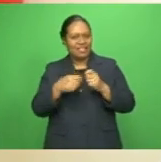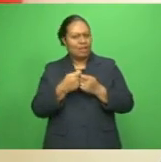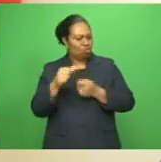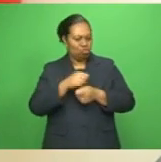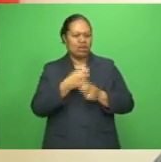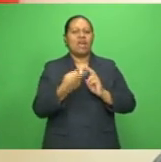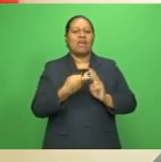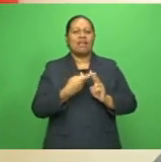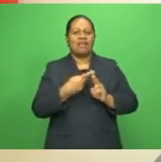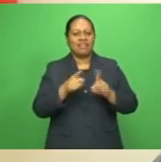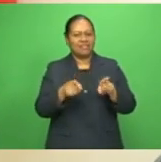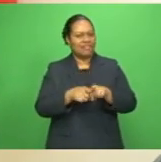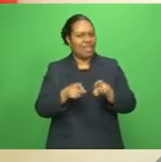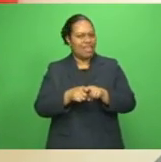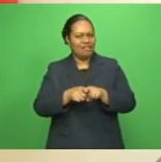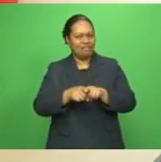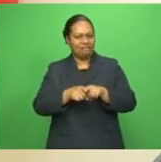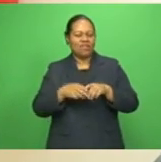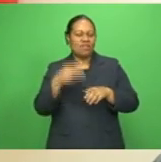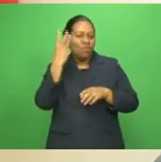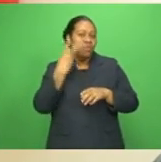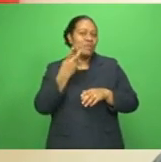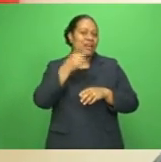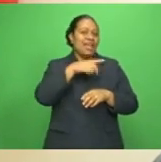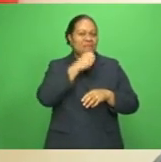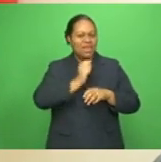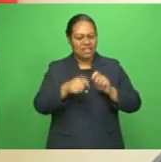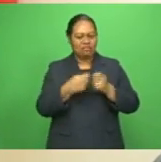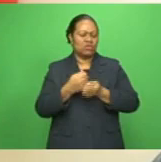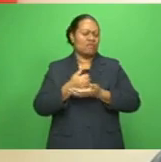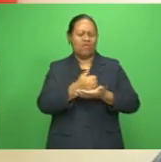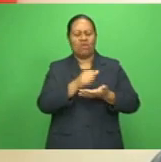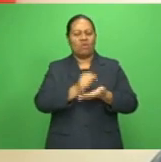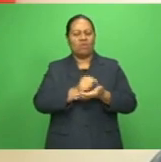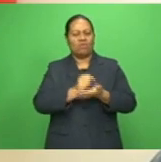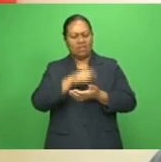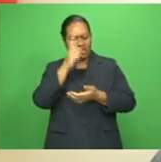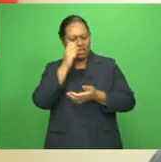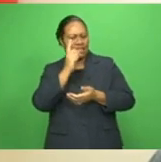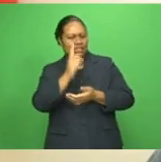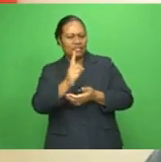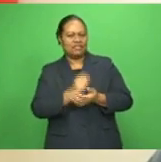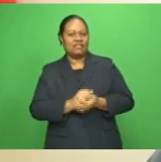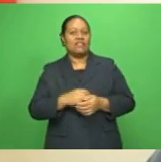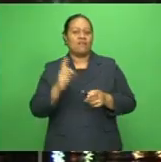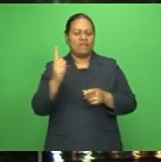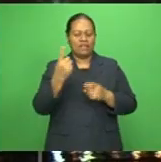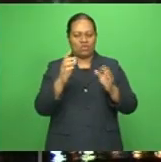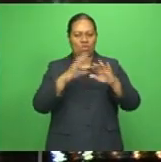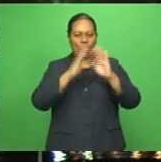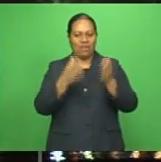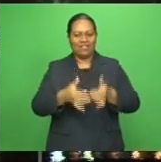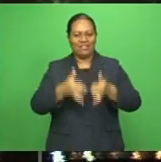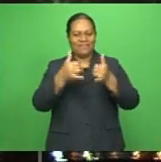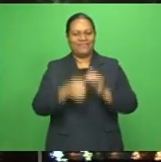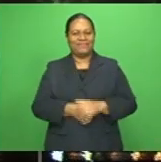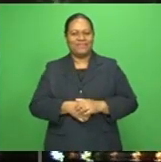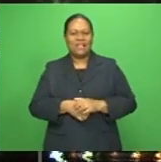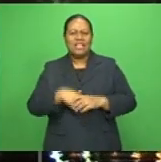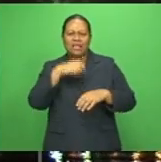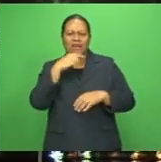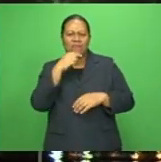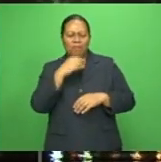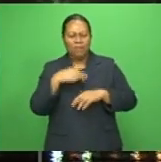with the high performance of the women's maturing, they could be the team that wins us our first World Cup. Fiji-born